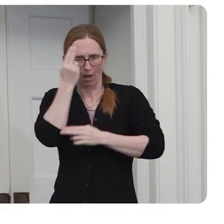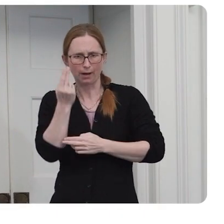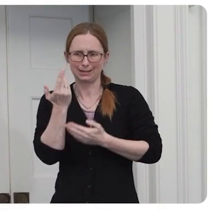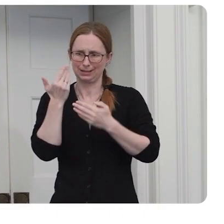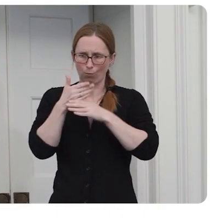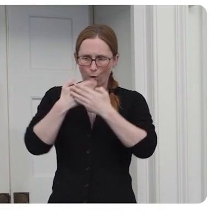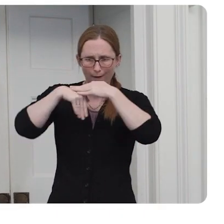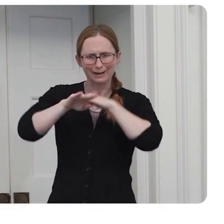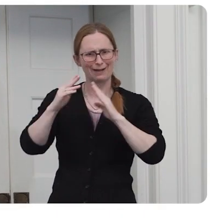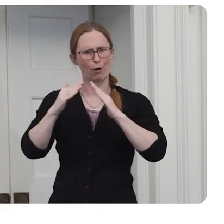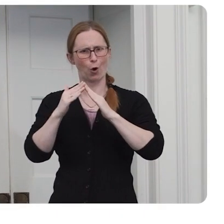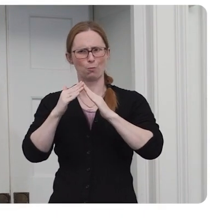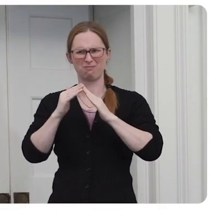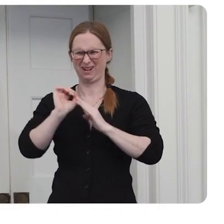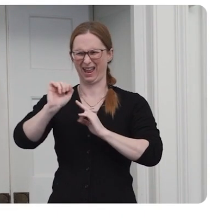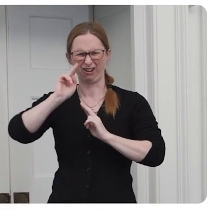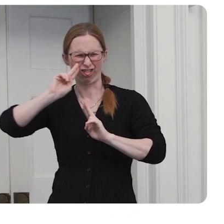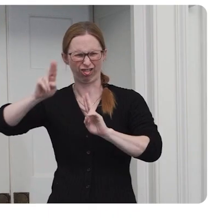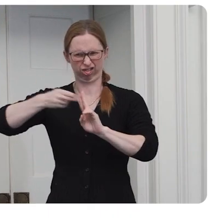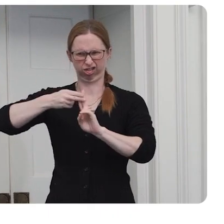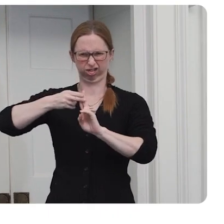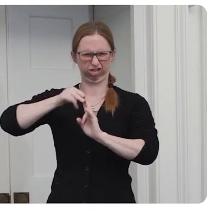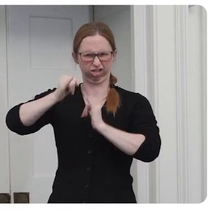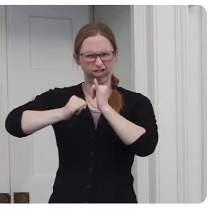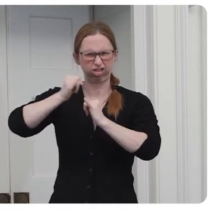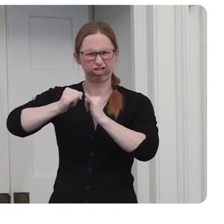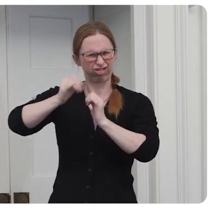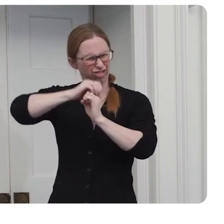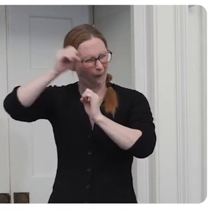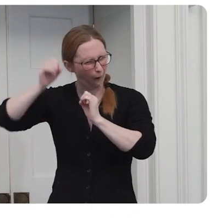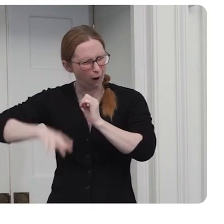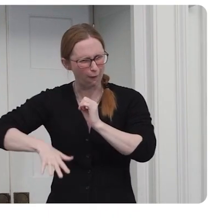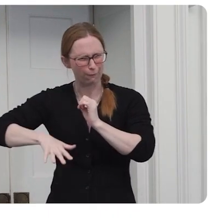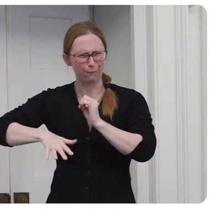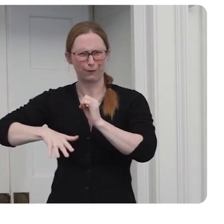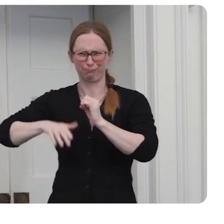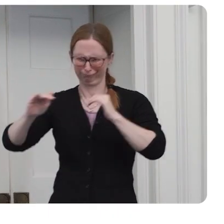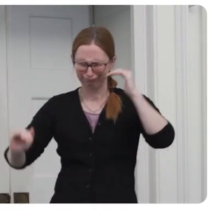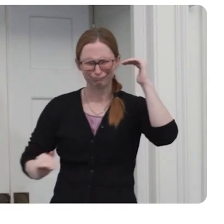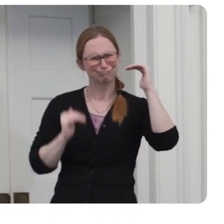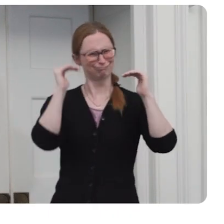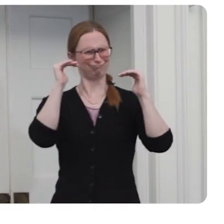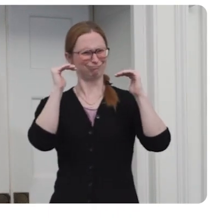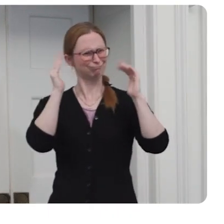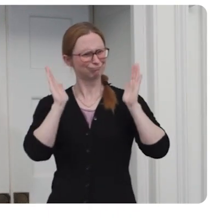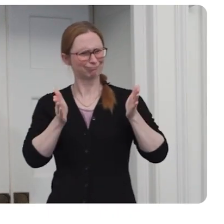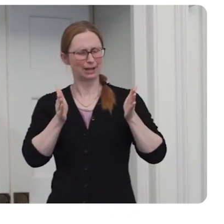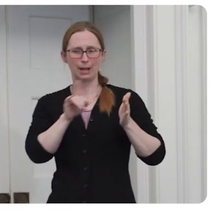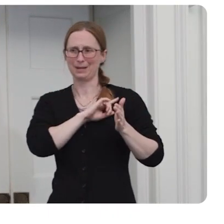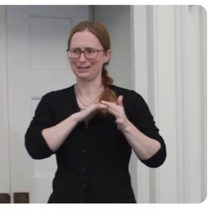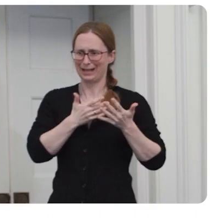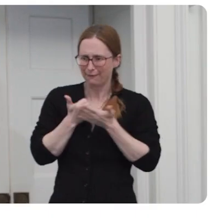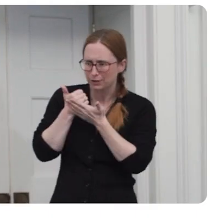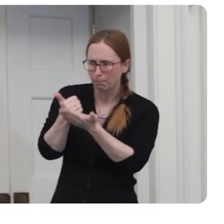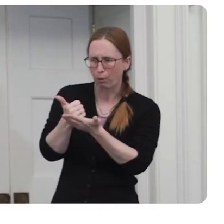artists who work from the home have the sense of shame and stigma taken away, that we are removing this and we're putting people on equal platform,